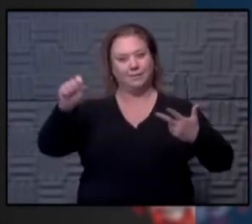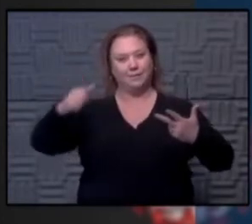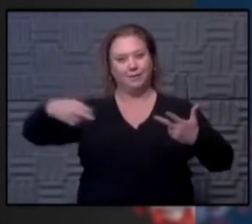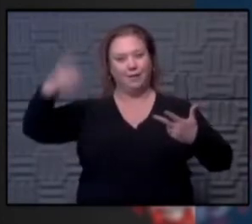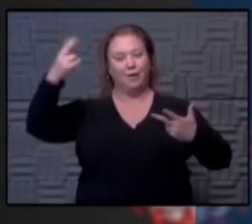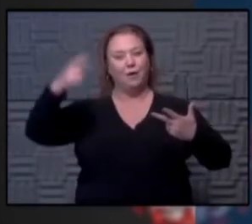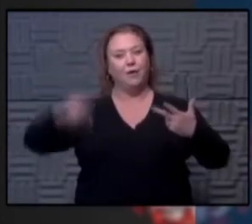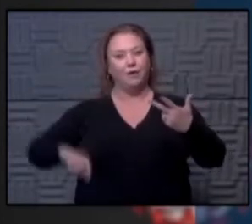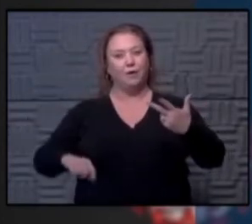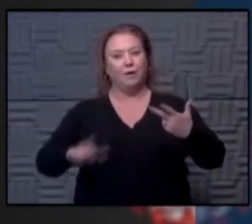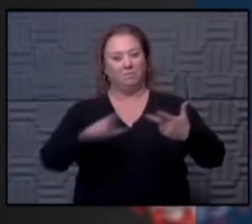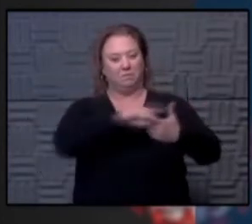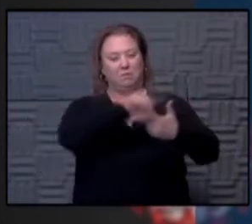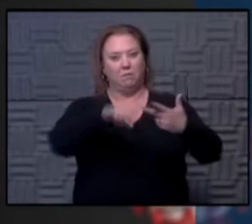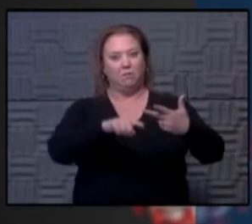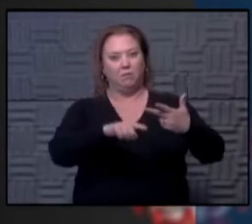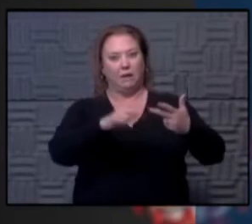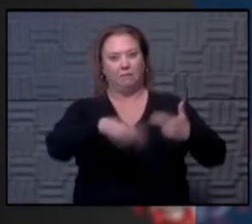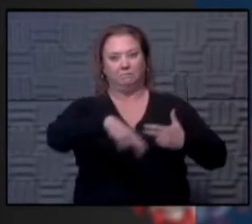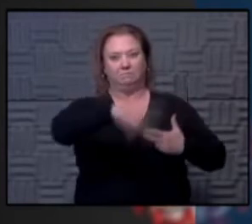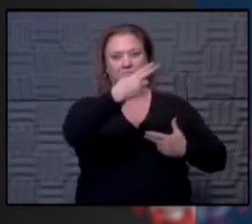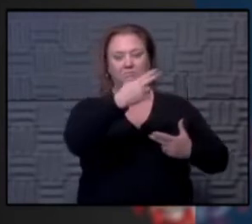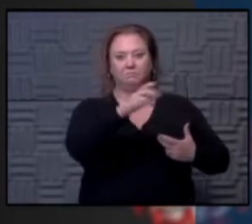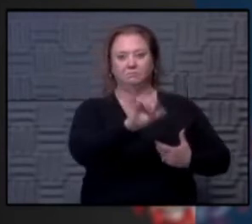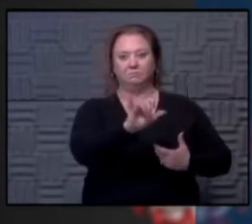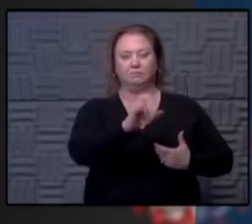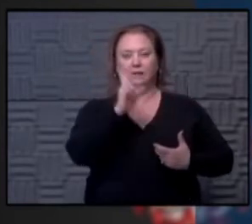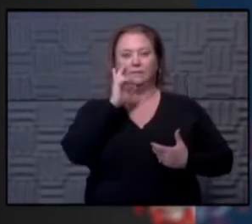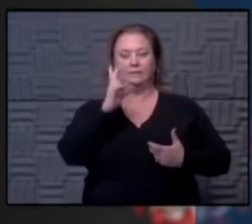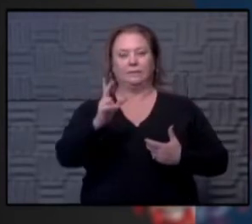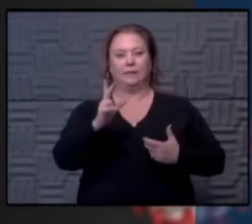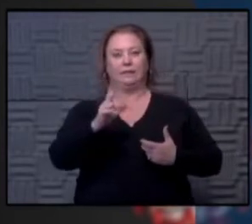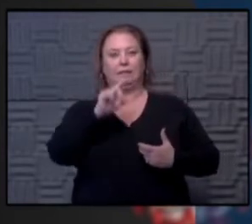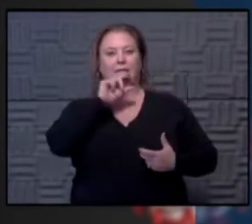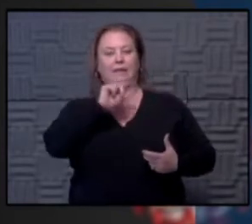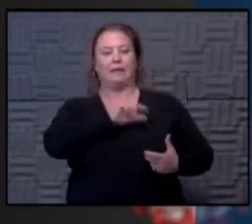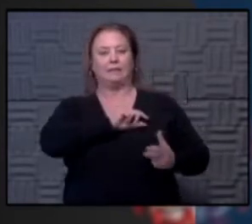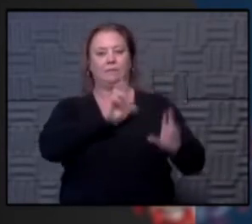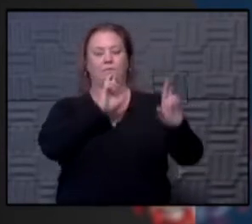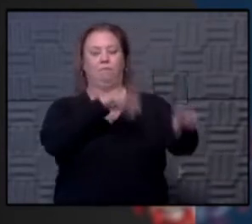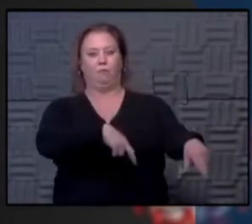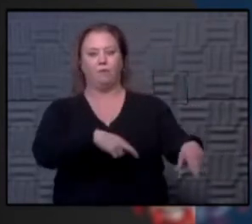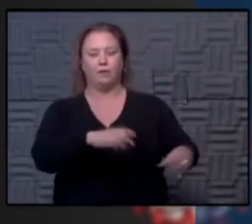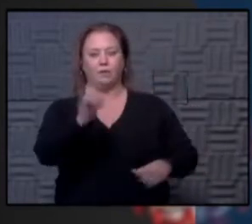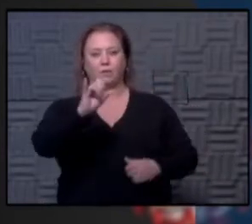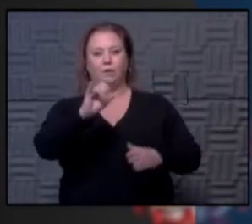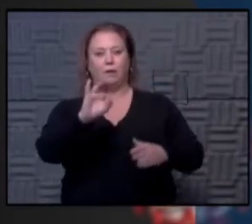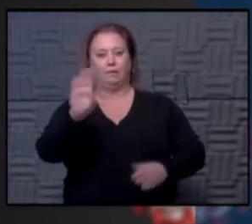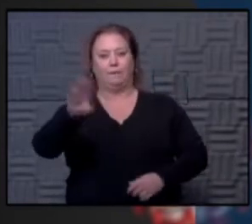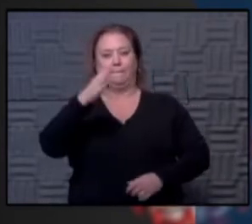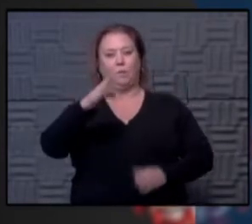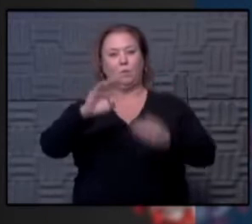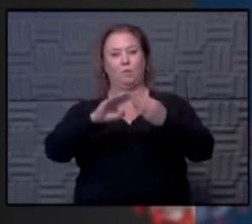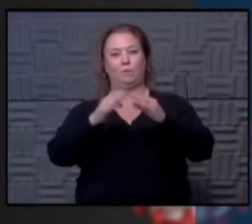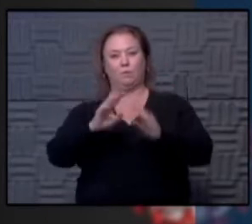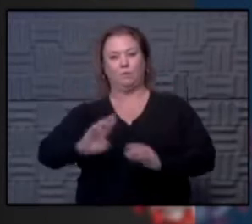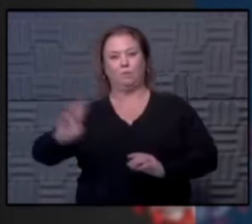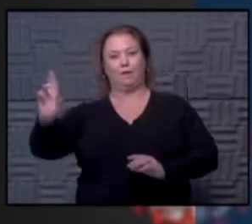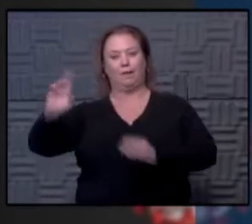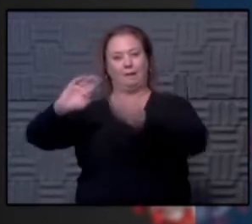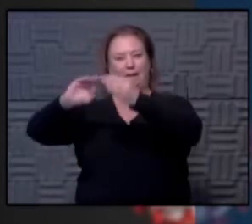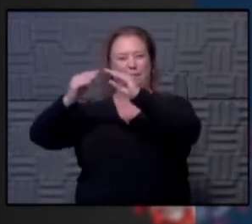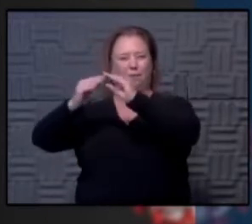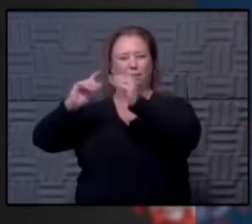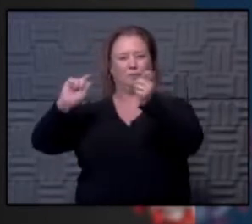states have had a rapid increase and have seen that rebound, if you will, from Thanksgiving reporting. The blue numbers on the right-hand side, again,